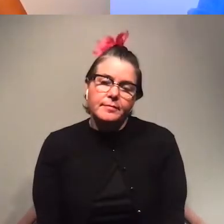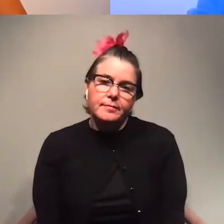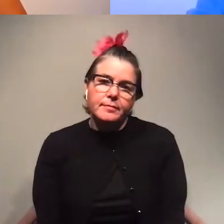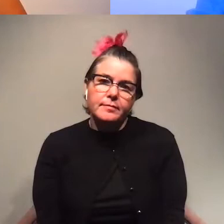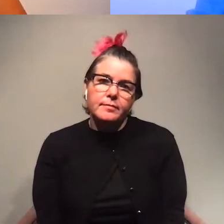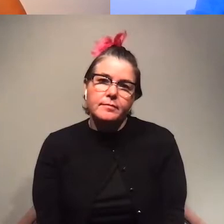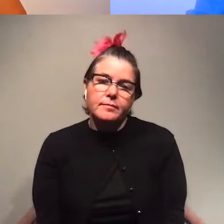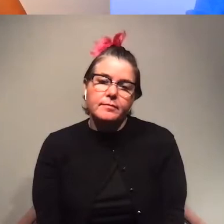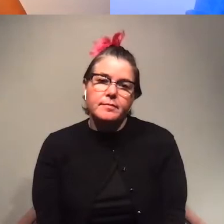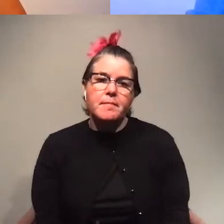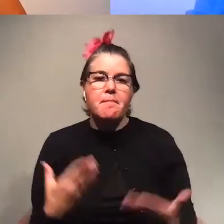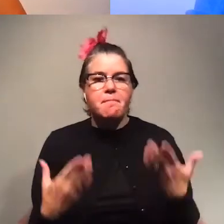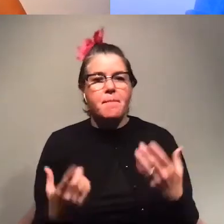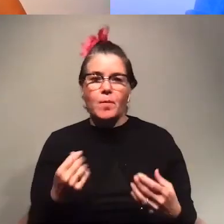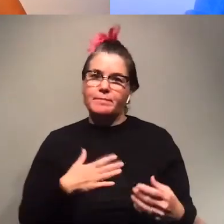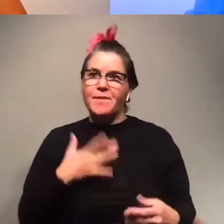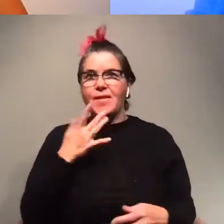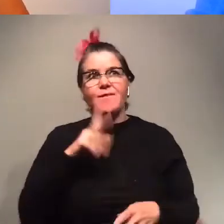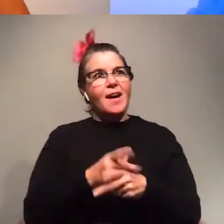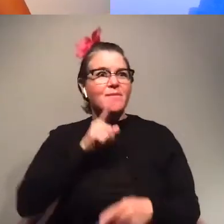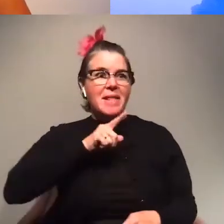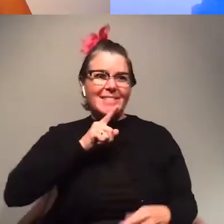Maybe like, what's my favorite kind of plastic? I don't know.